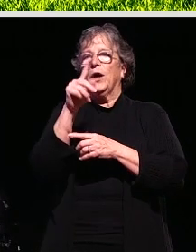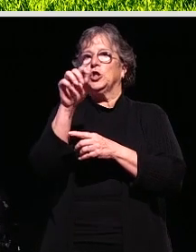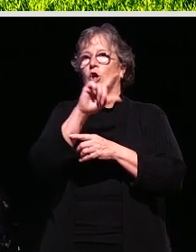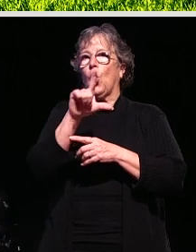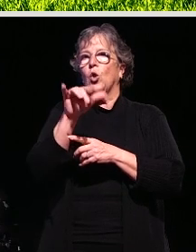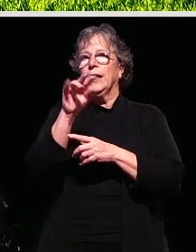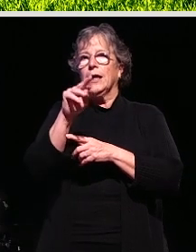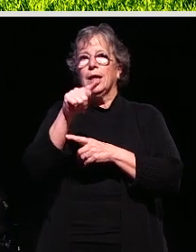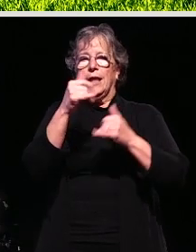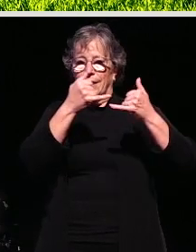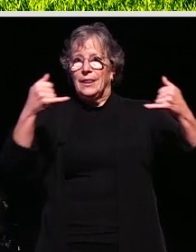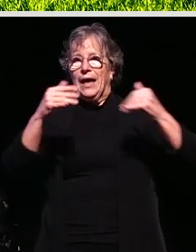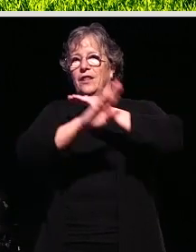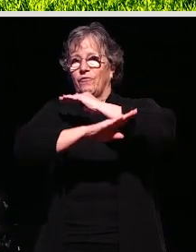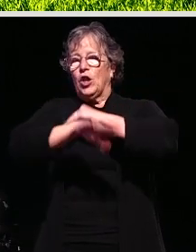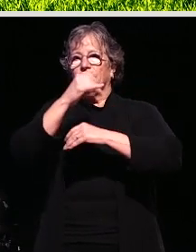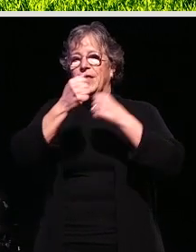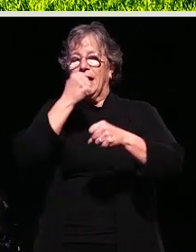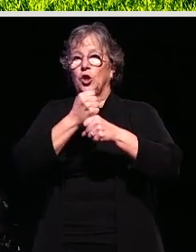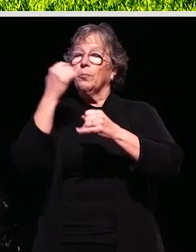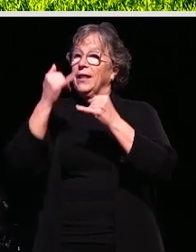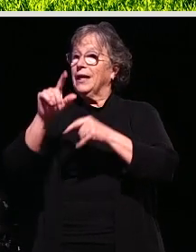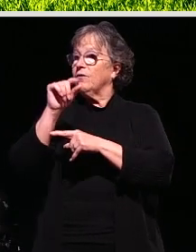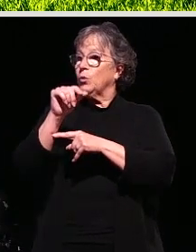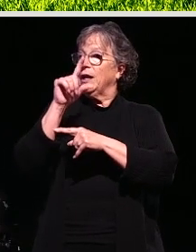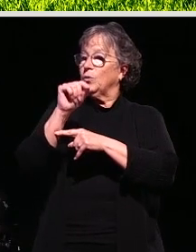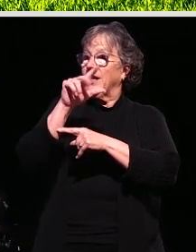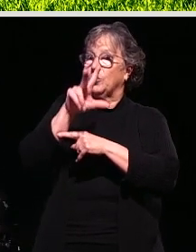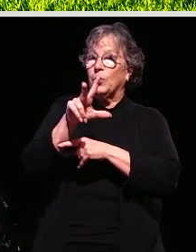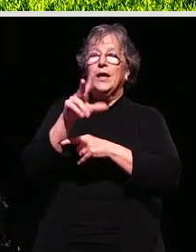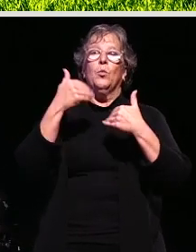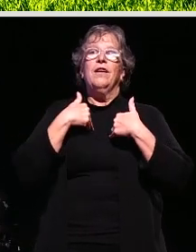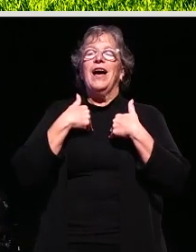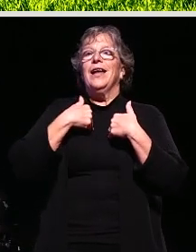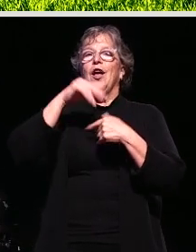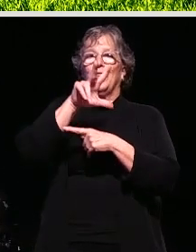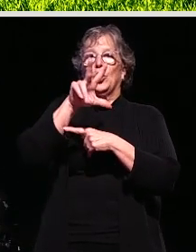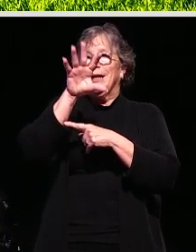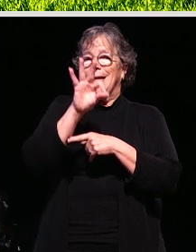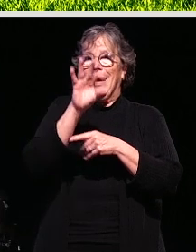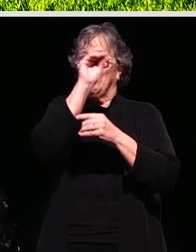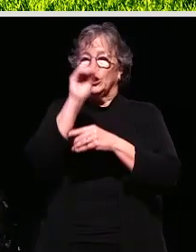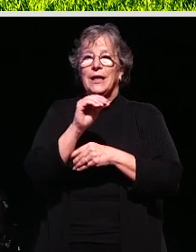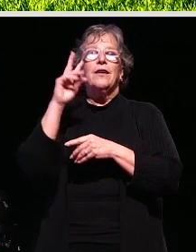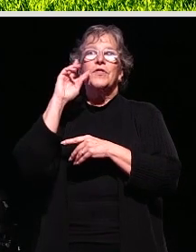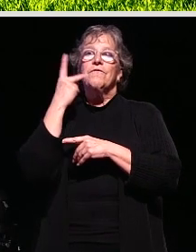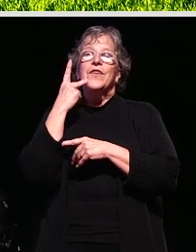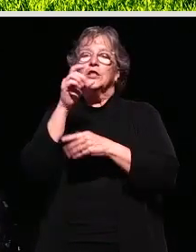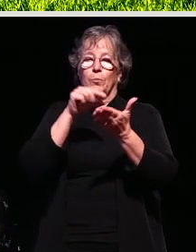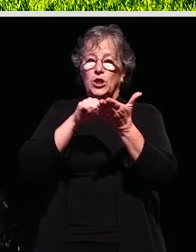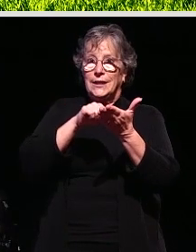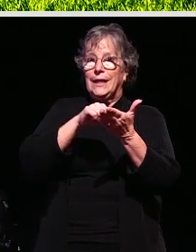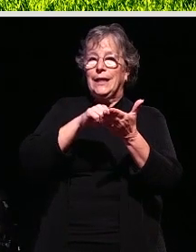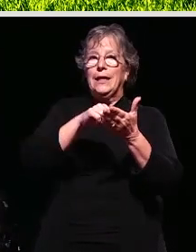year. By the end of 2023, we had 39% of the vegetable seed market in pipeline, with an active commercial contract, signed